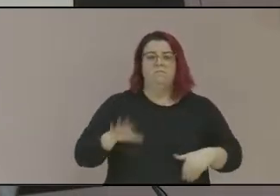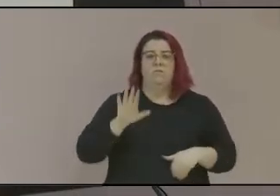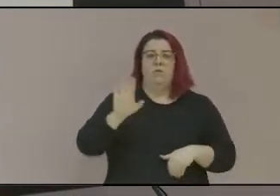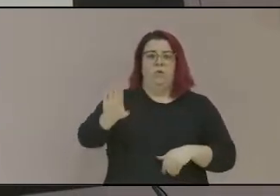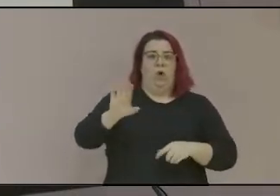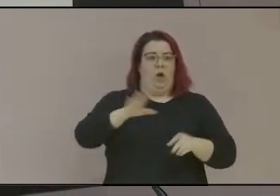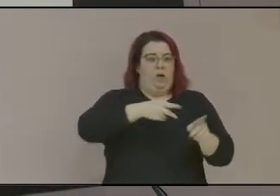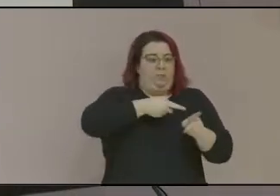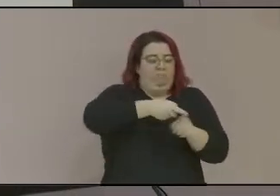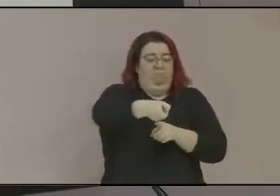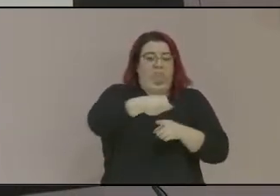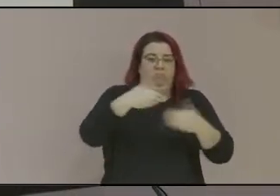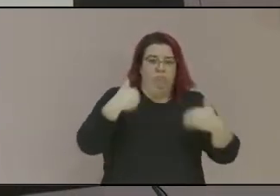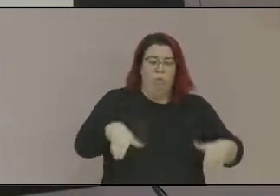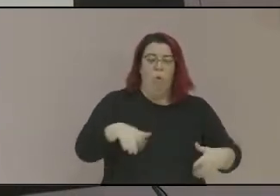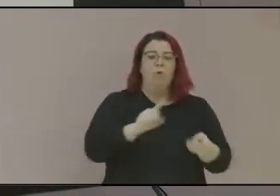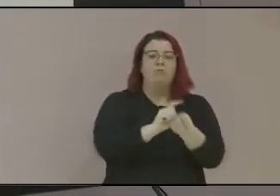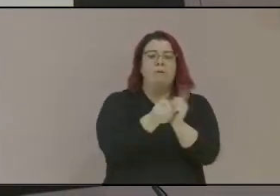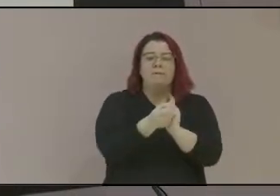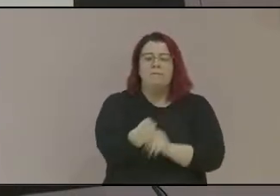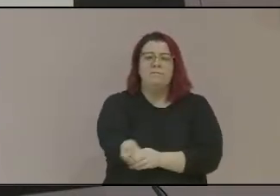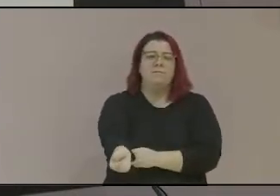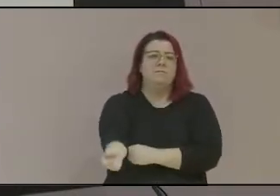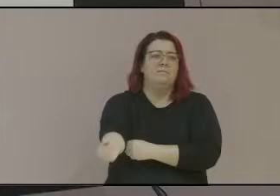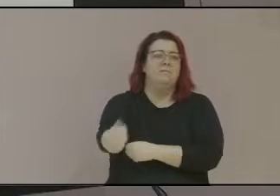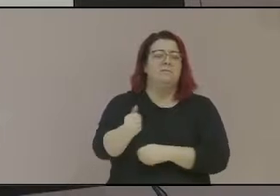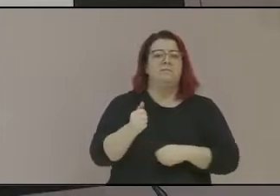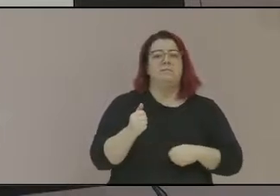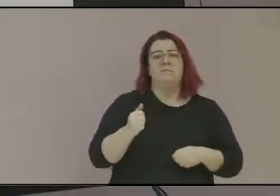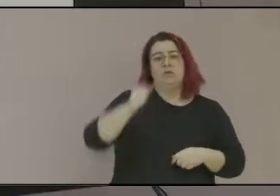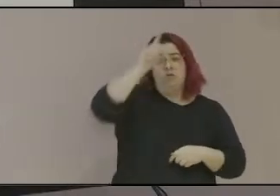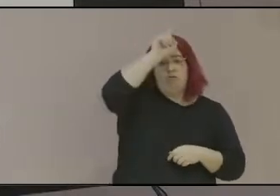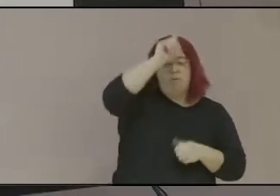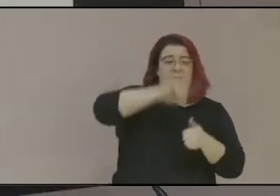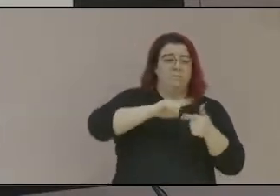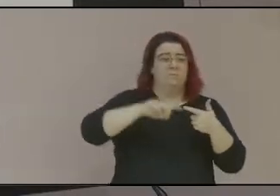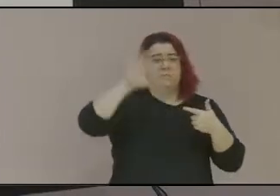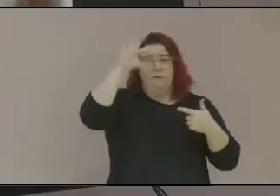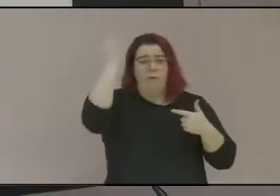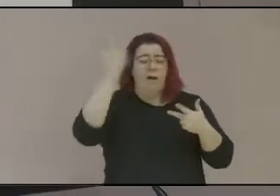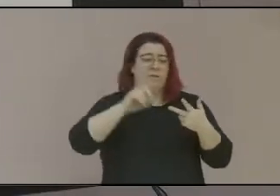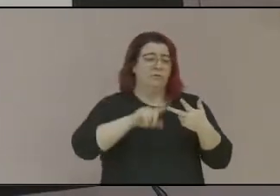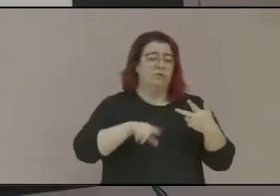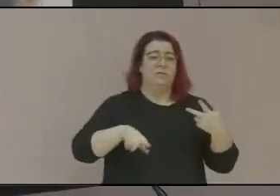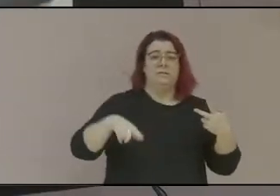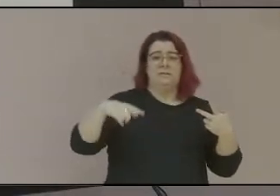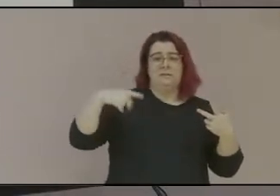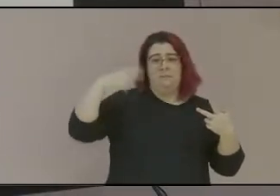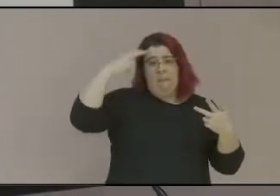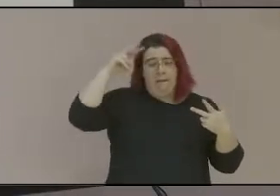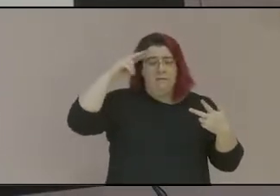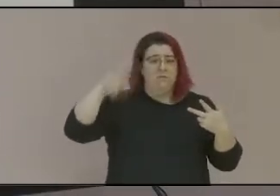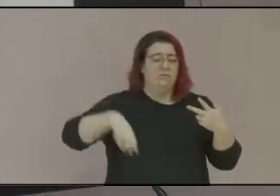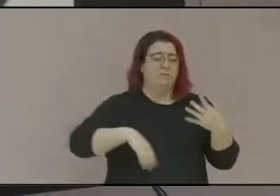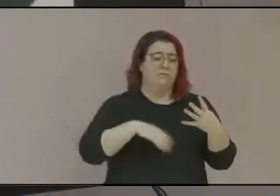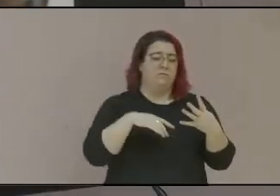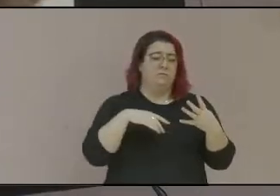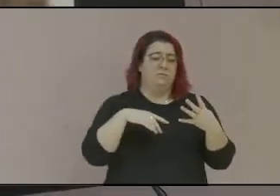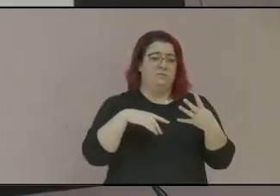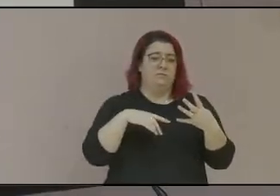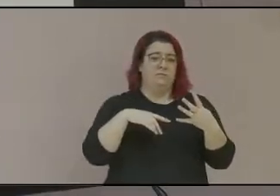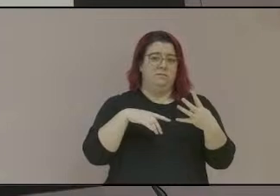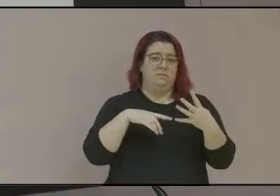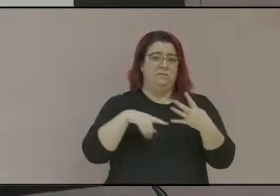into German, French, Spanish, and Portuguese, bringing together communities of